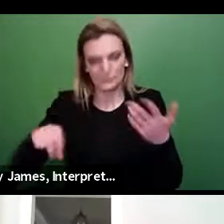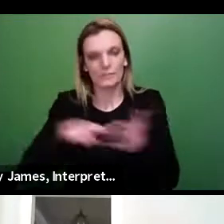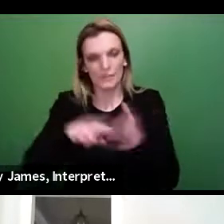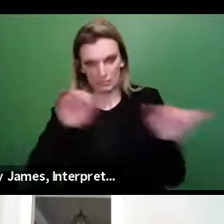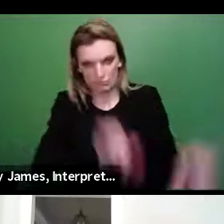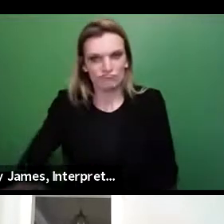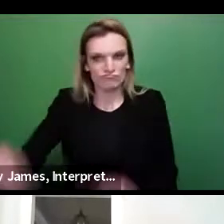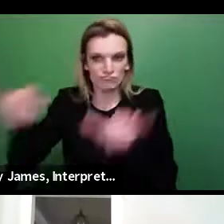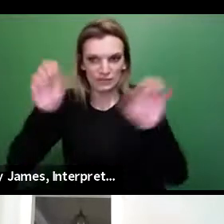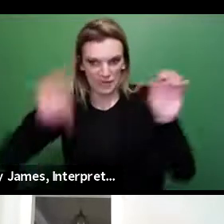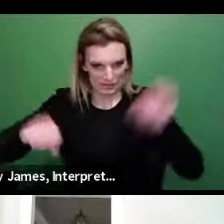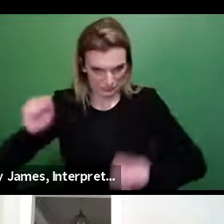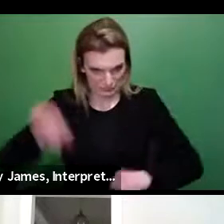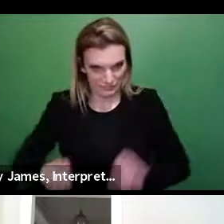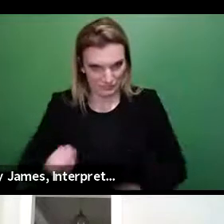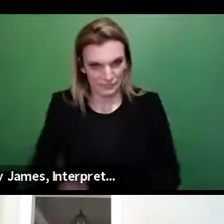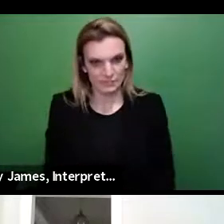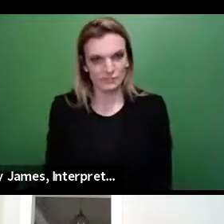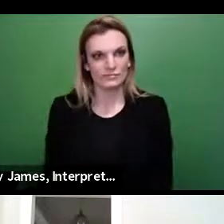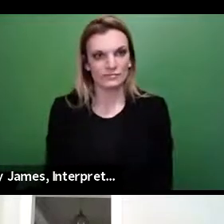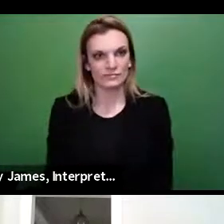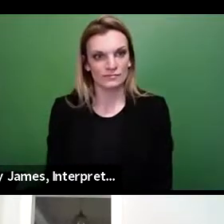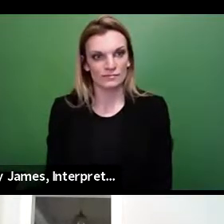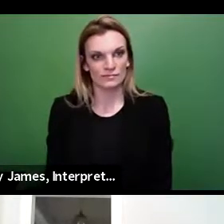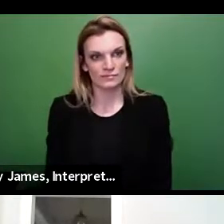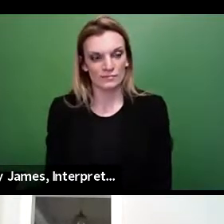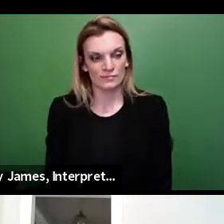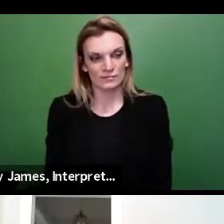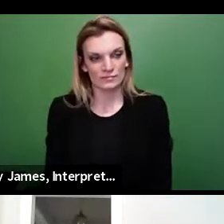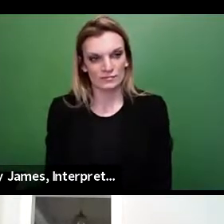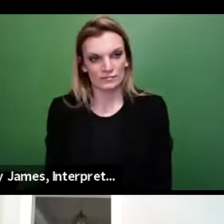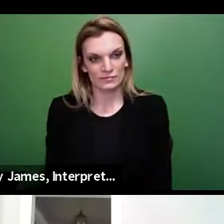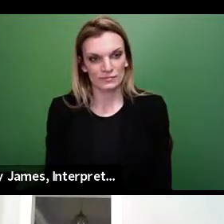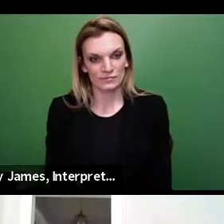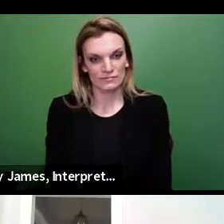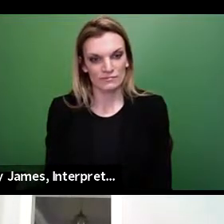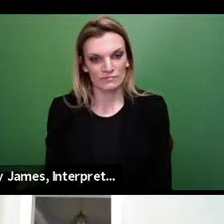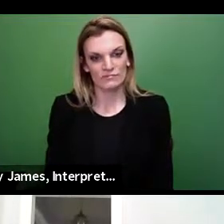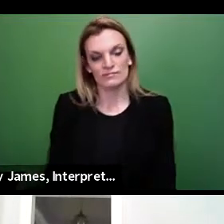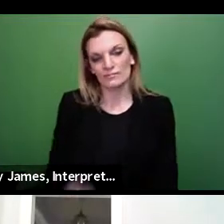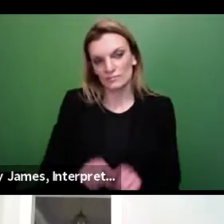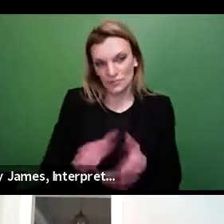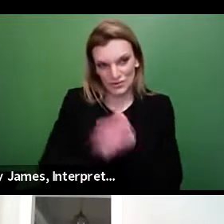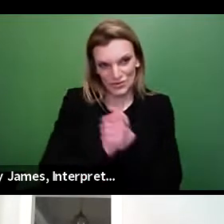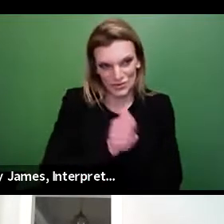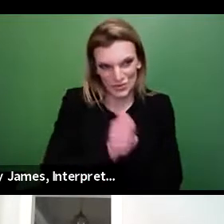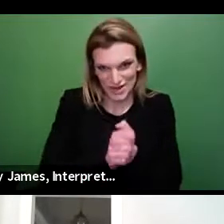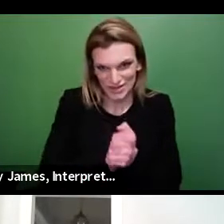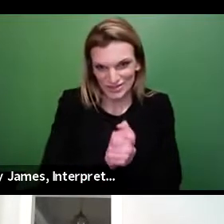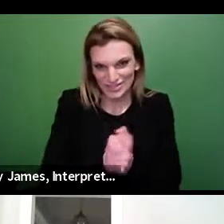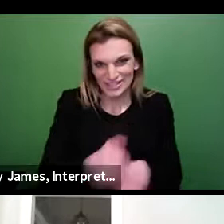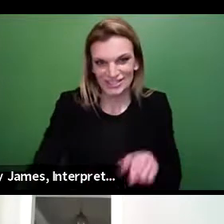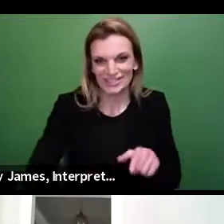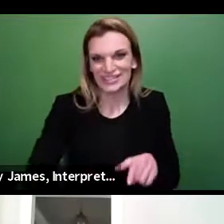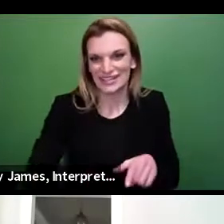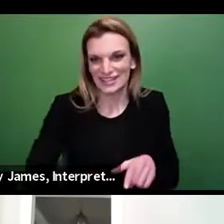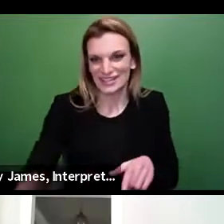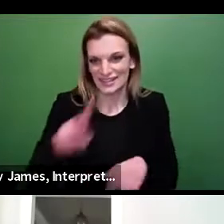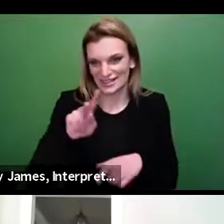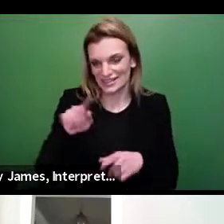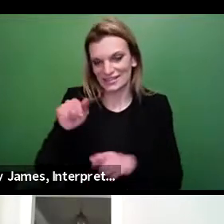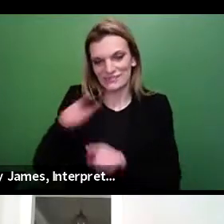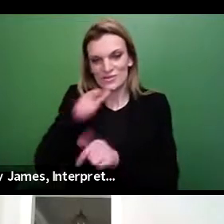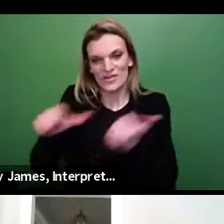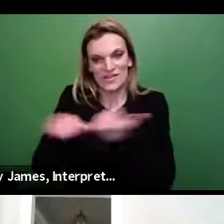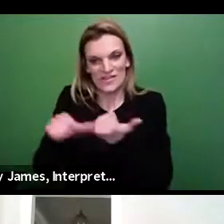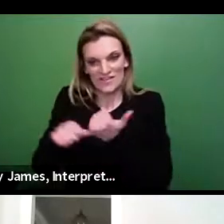you. It's unanimous vote. Congratulations to Commissioner Ellison as vice chair, Commissioner